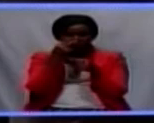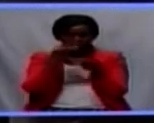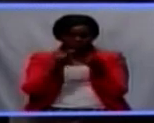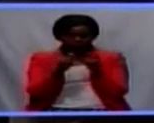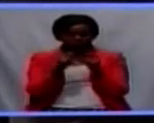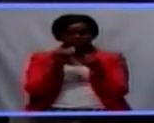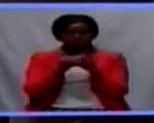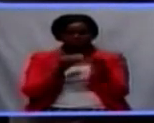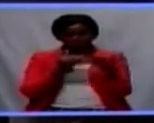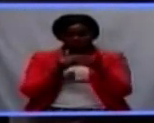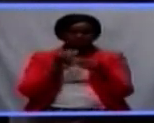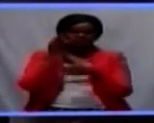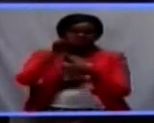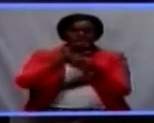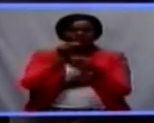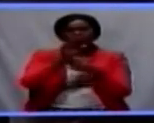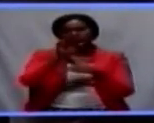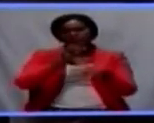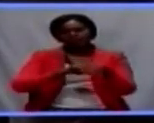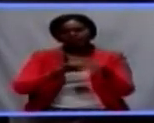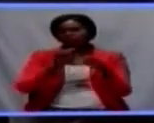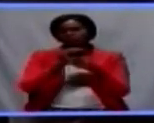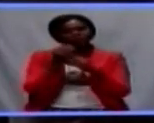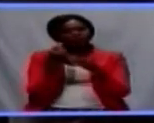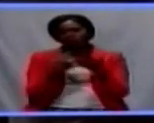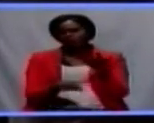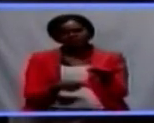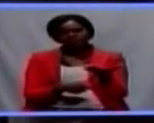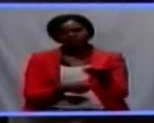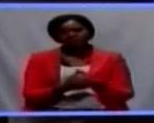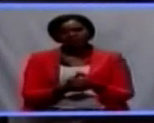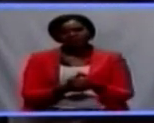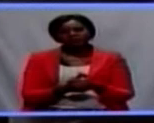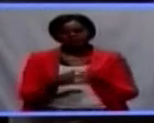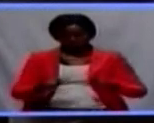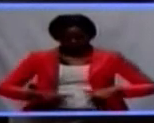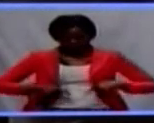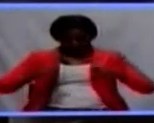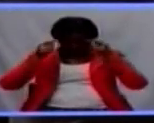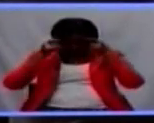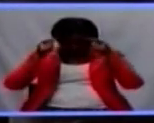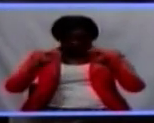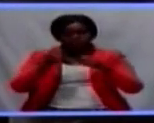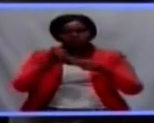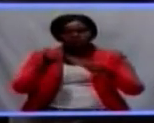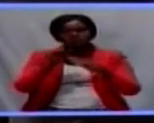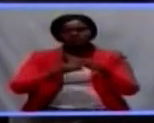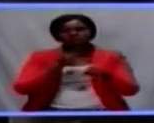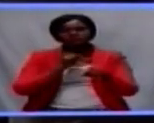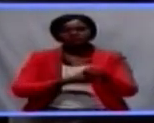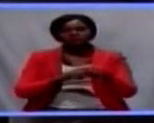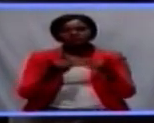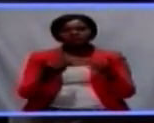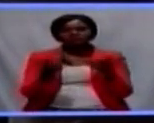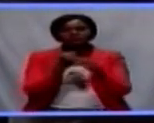the near future or during your reign, or is this something that you leave to the next person, if at all? No, I actually want to deal with